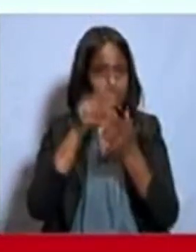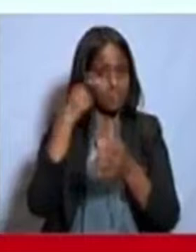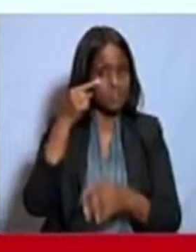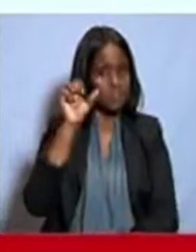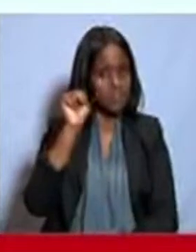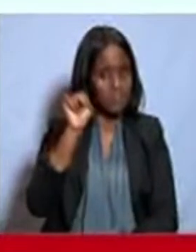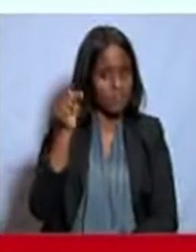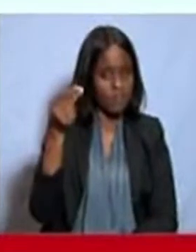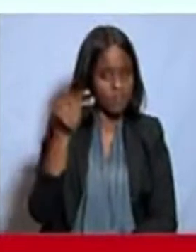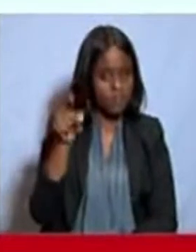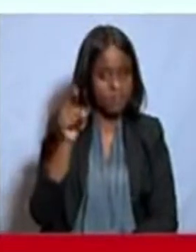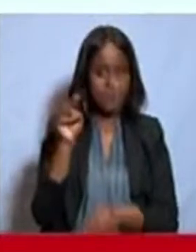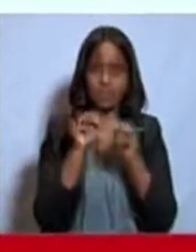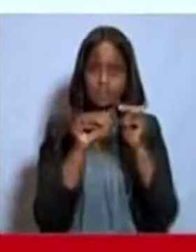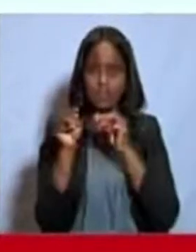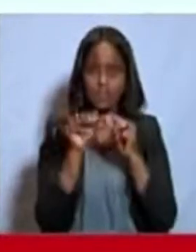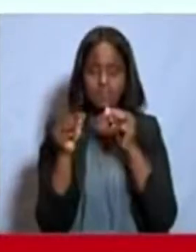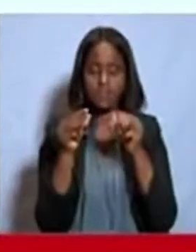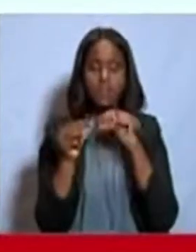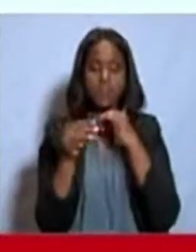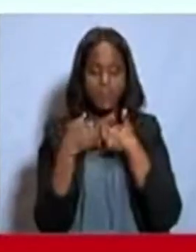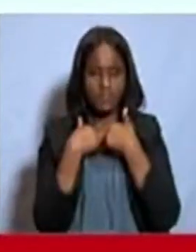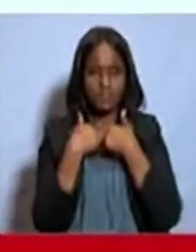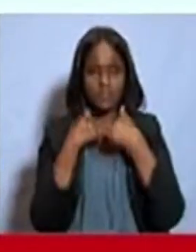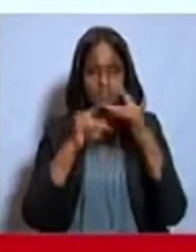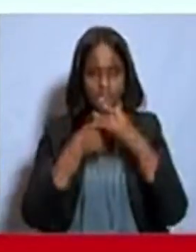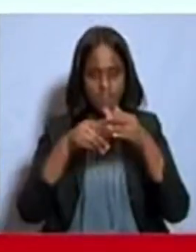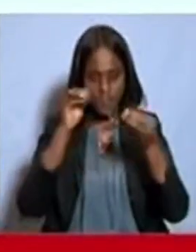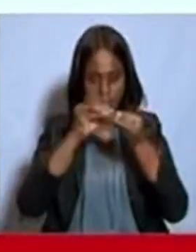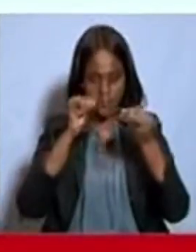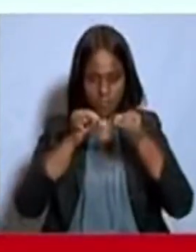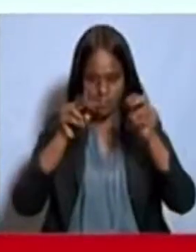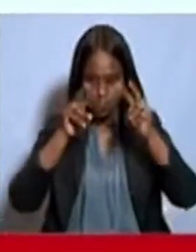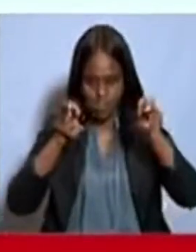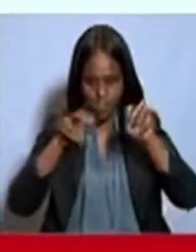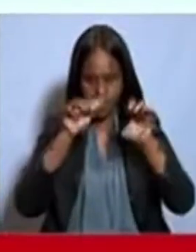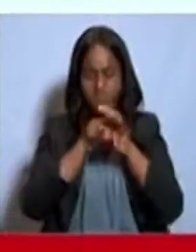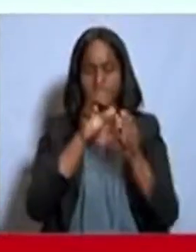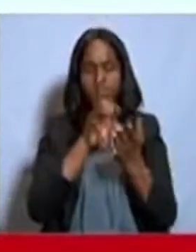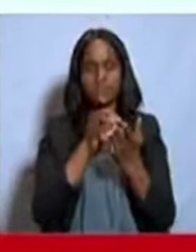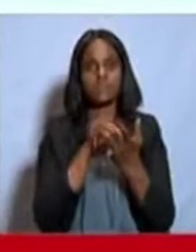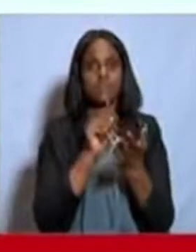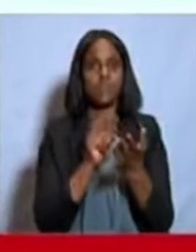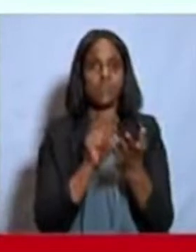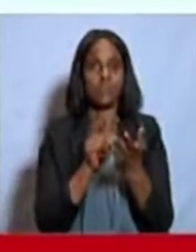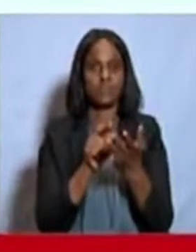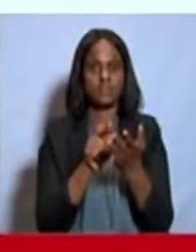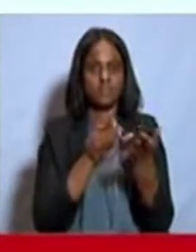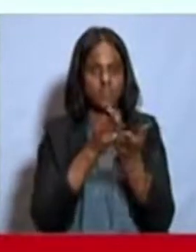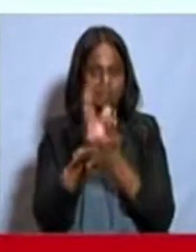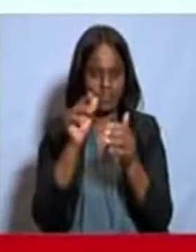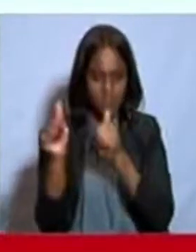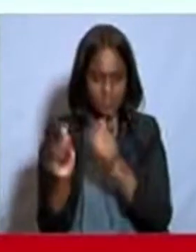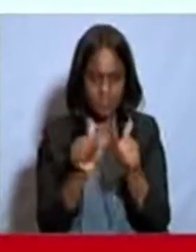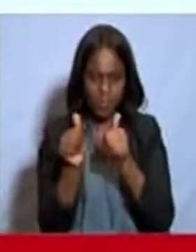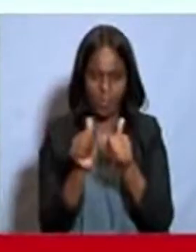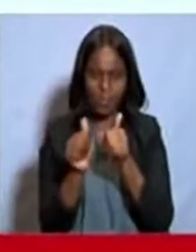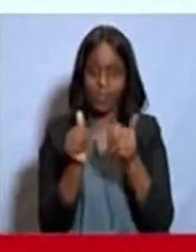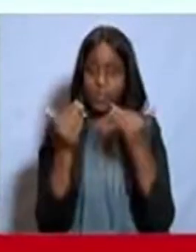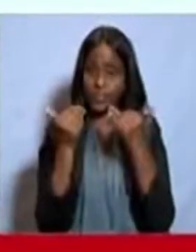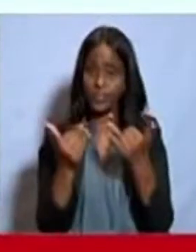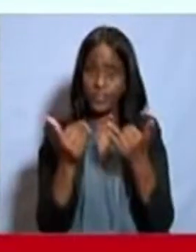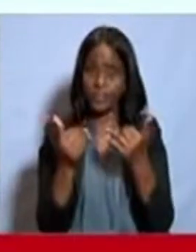Hill, management has instituted further investigations into the matter. Corrective action: the